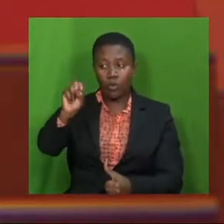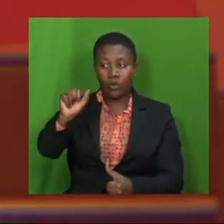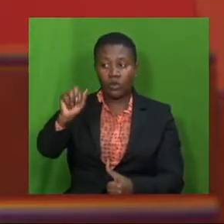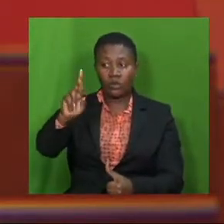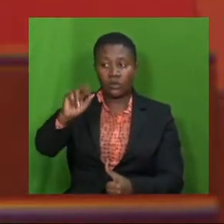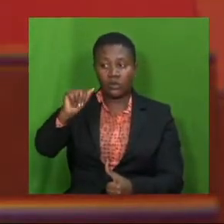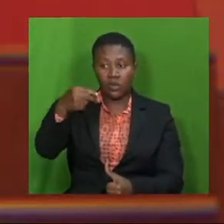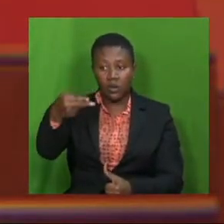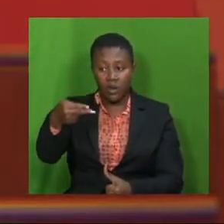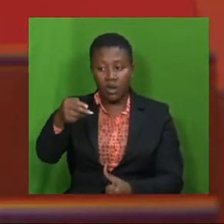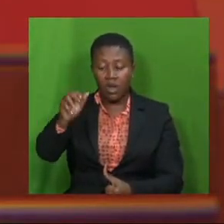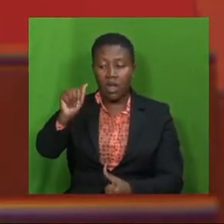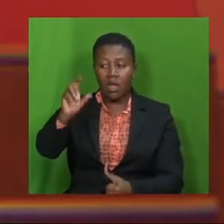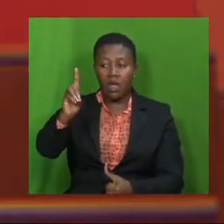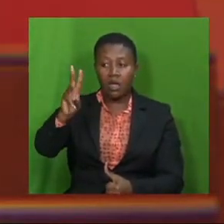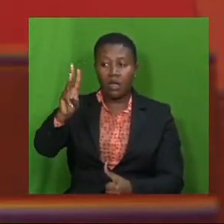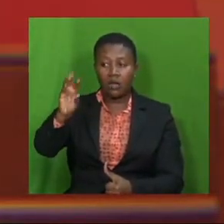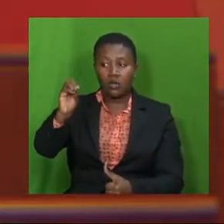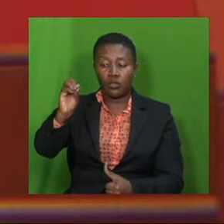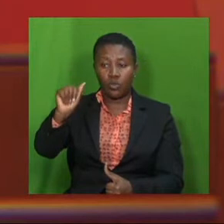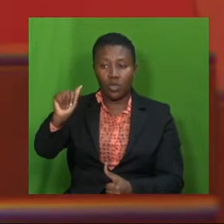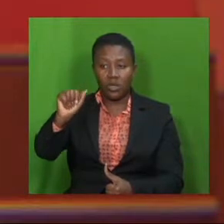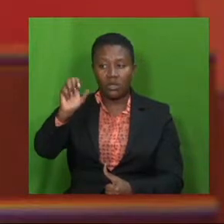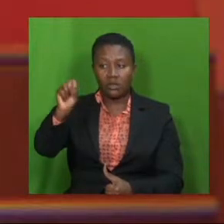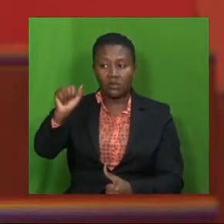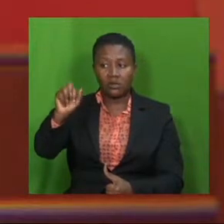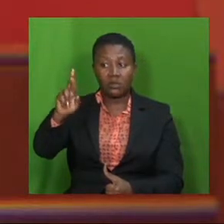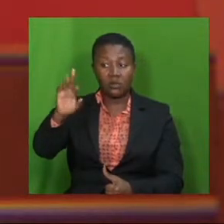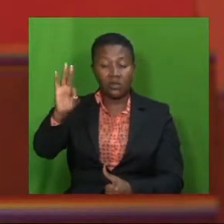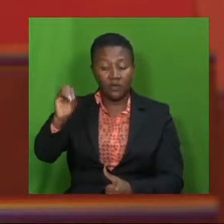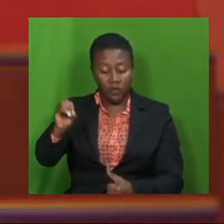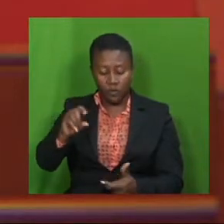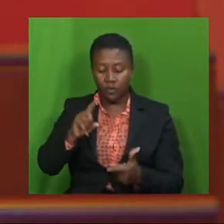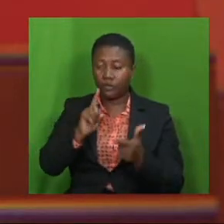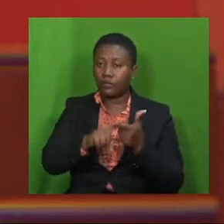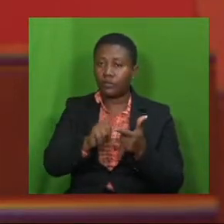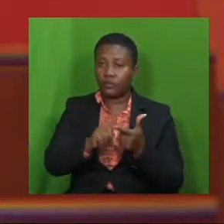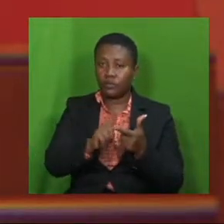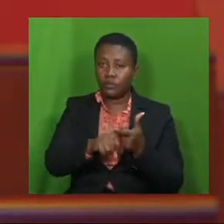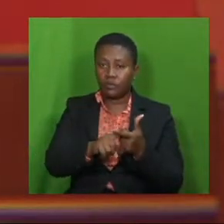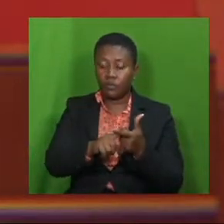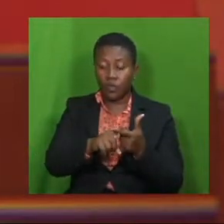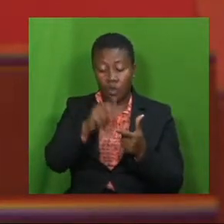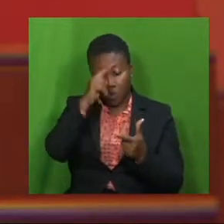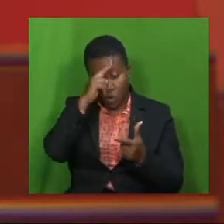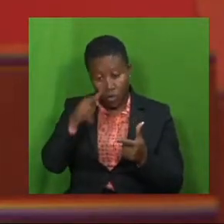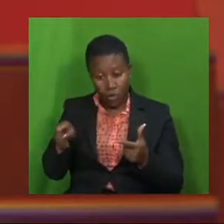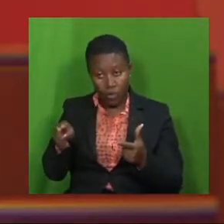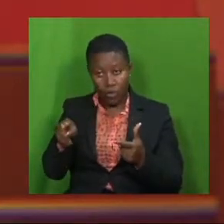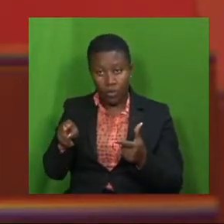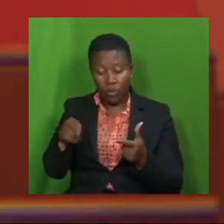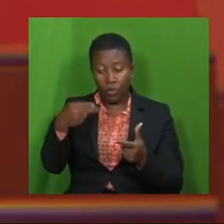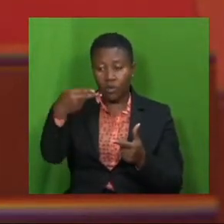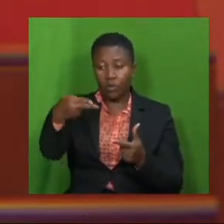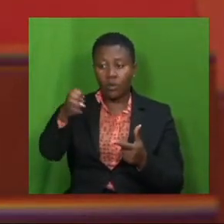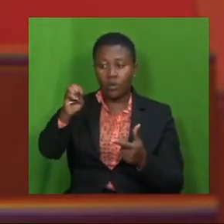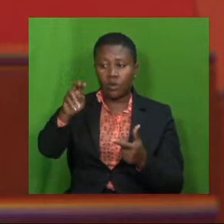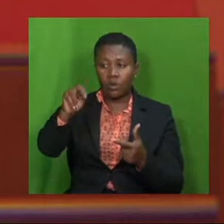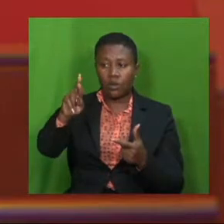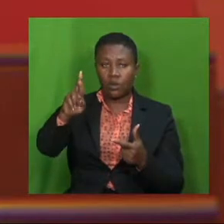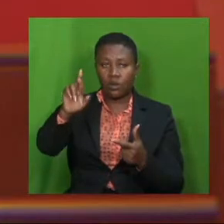Ajua Safo. The second is Honorable Henry